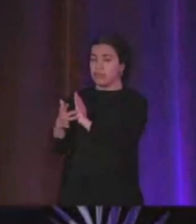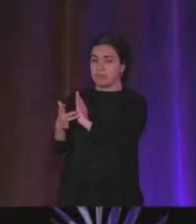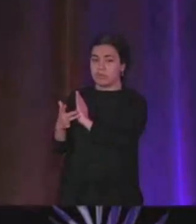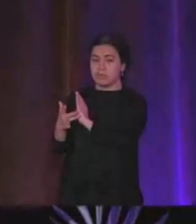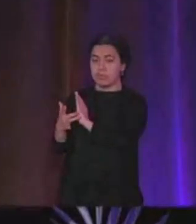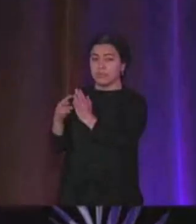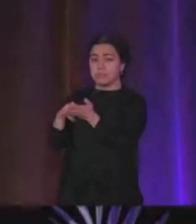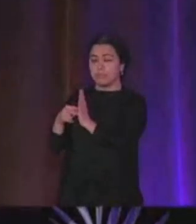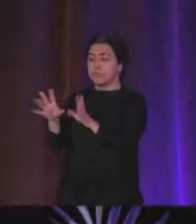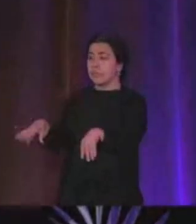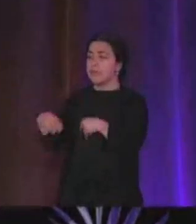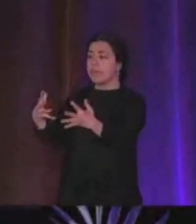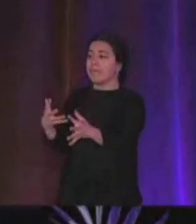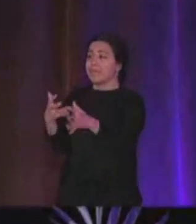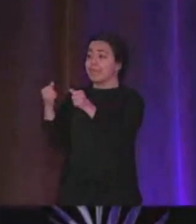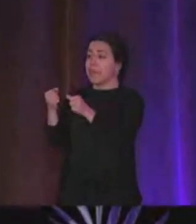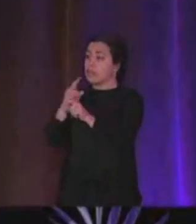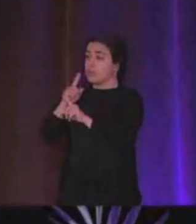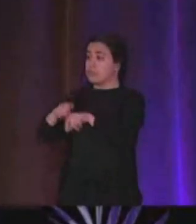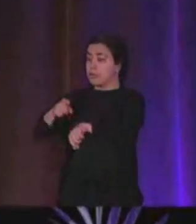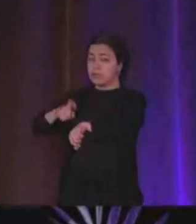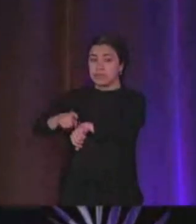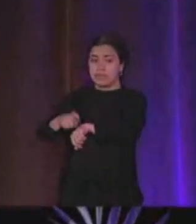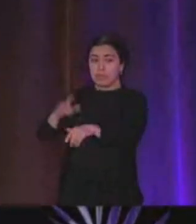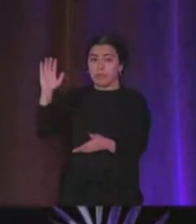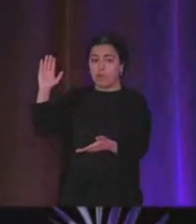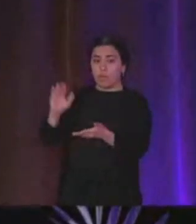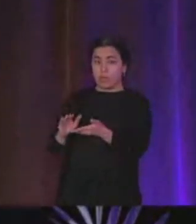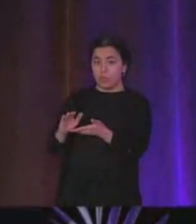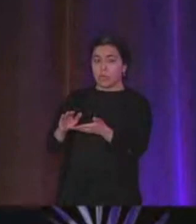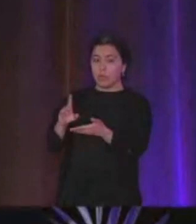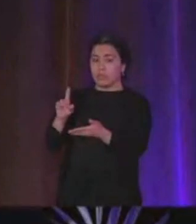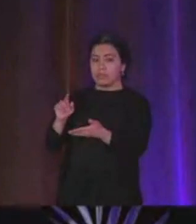faster response time, lower latency, and of course, reduced cost.